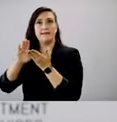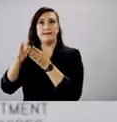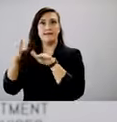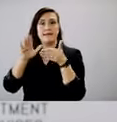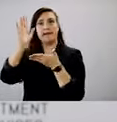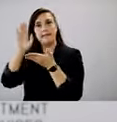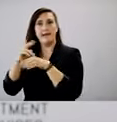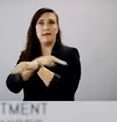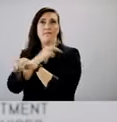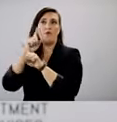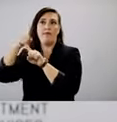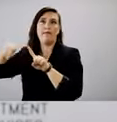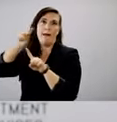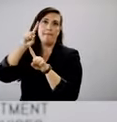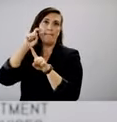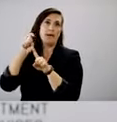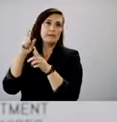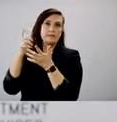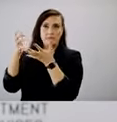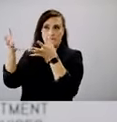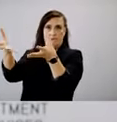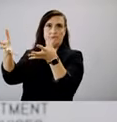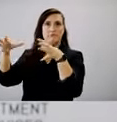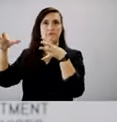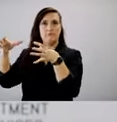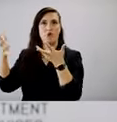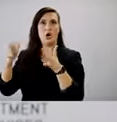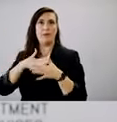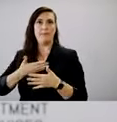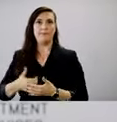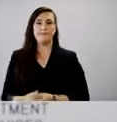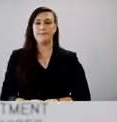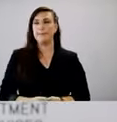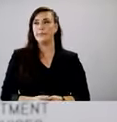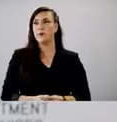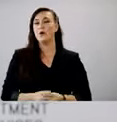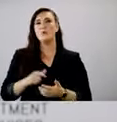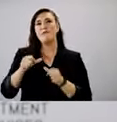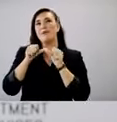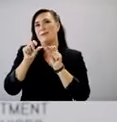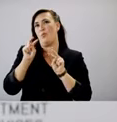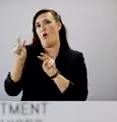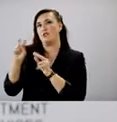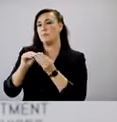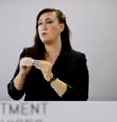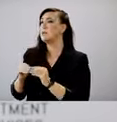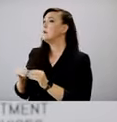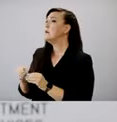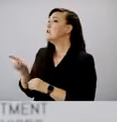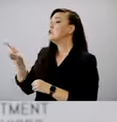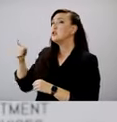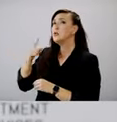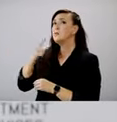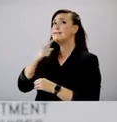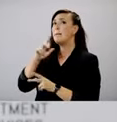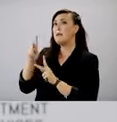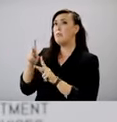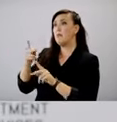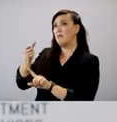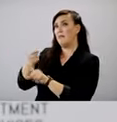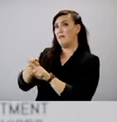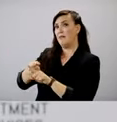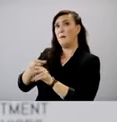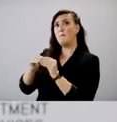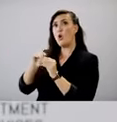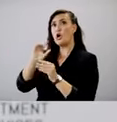continues to be an increase, what that looks like for severity. But you're saying people are getting sicker faster, and it is seen